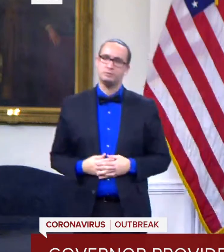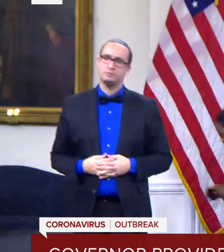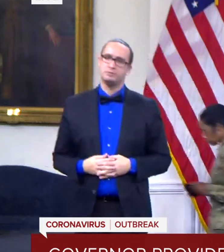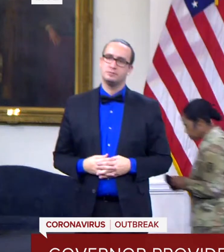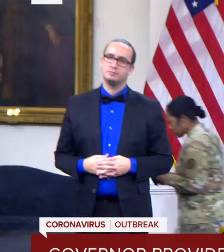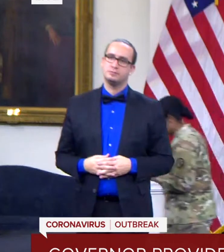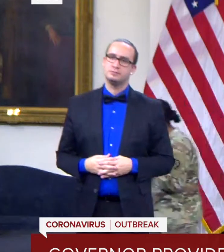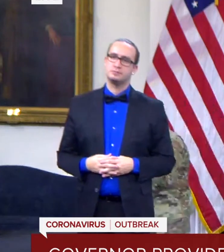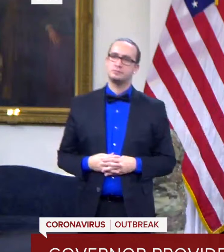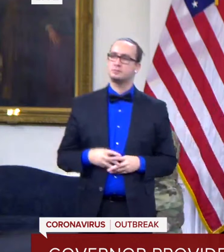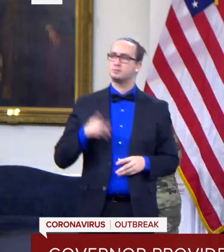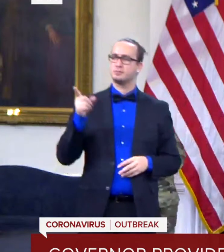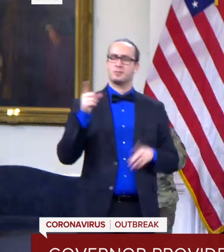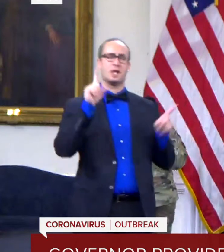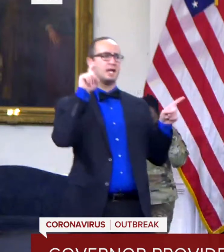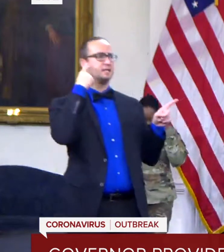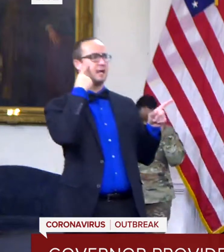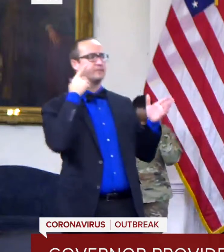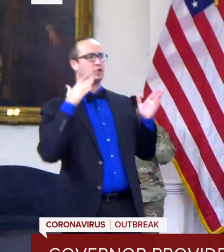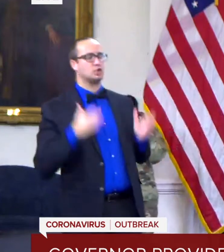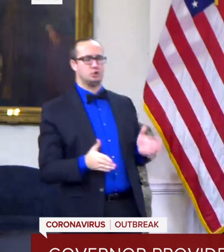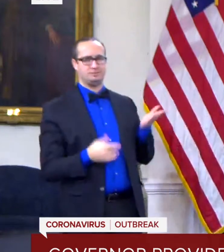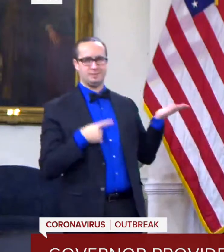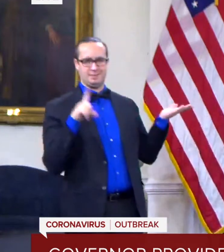Thank you. Hi.